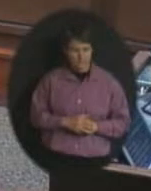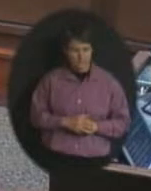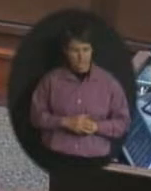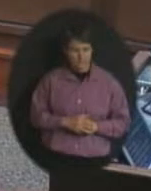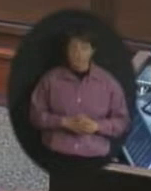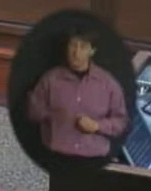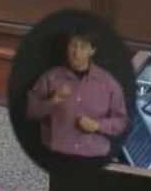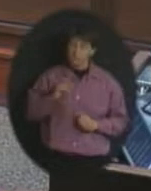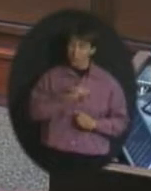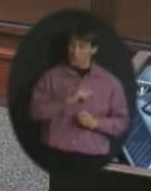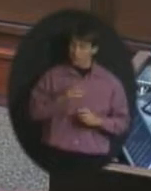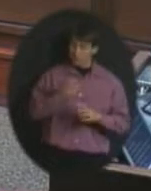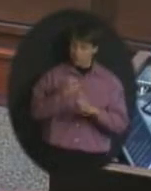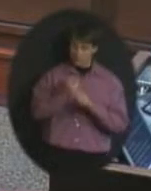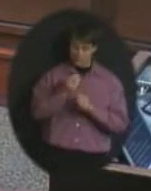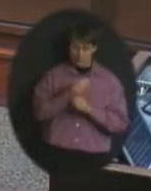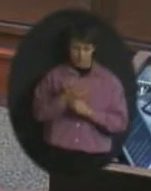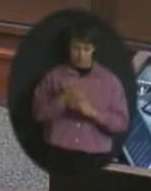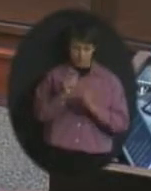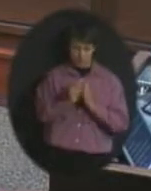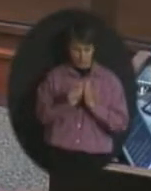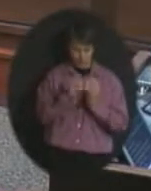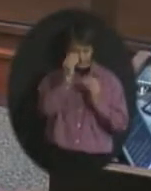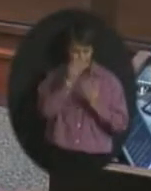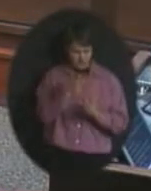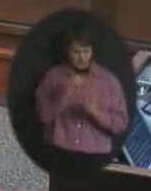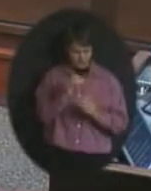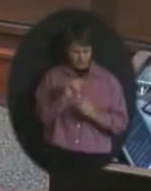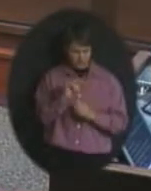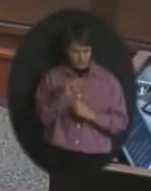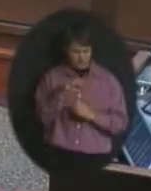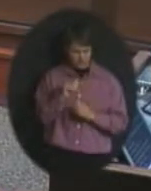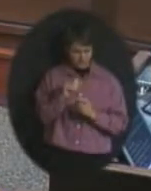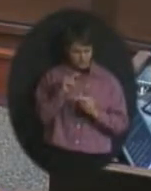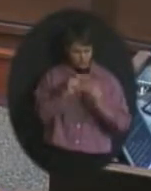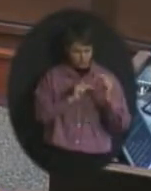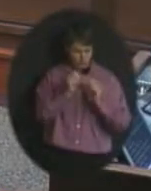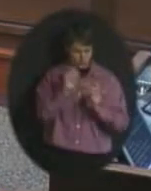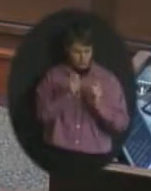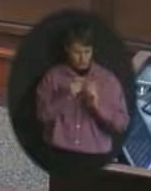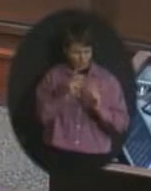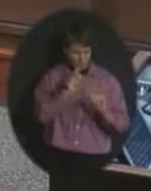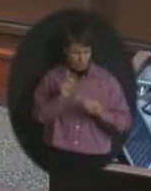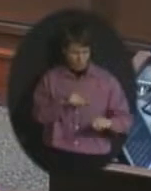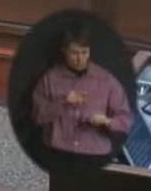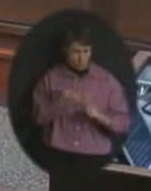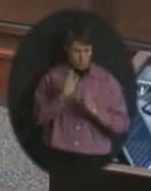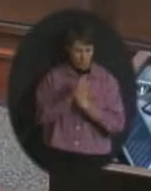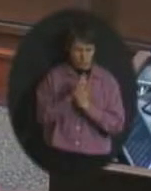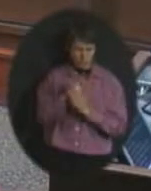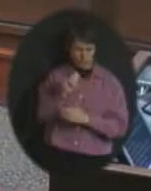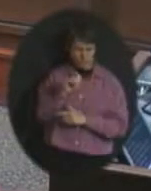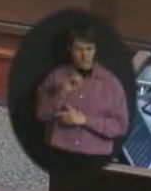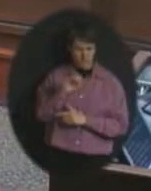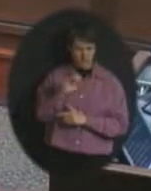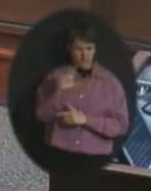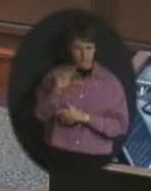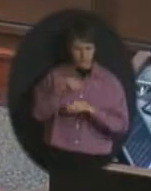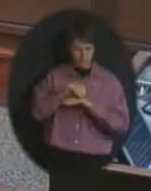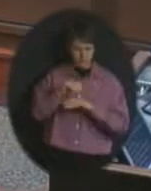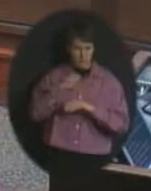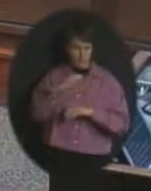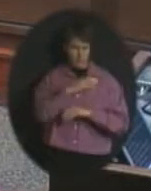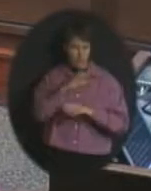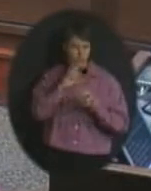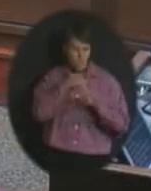The board has received several written information items, construction change orders, our school site council report, some